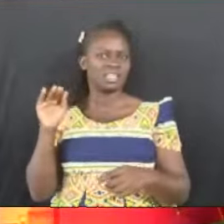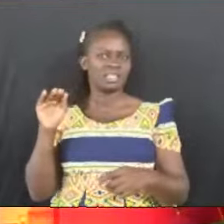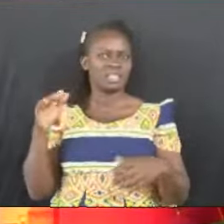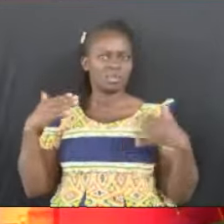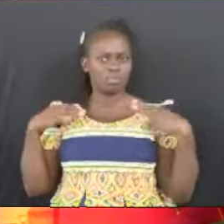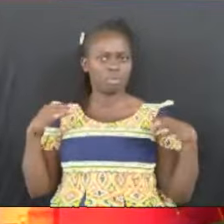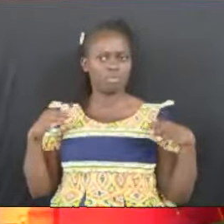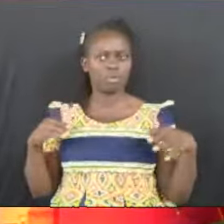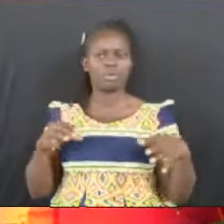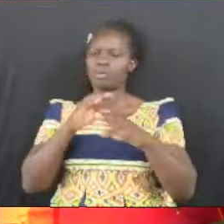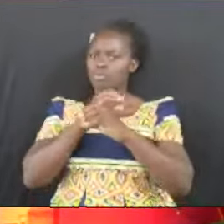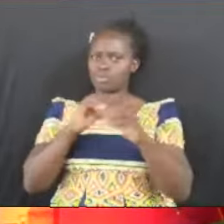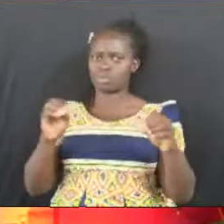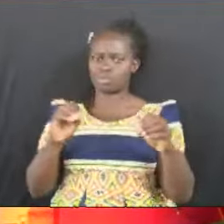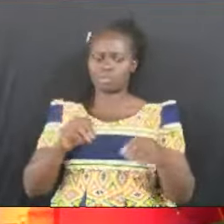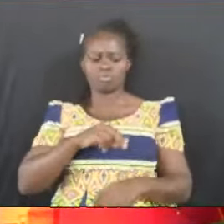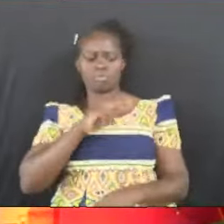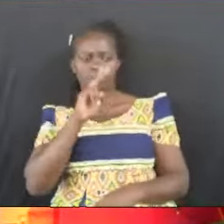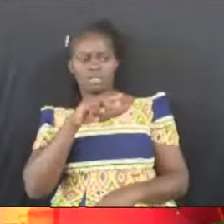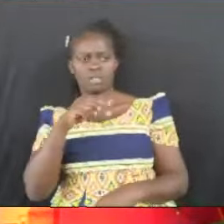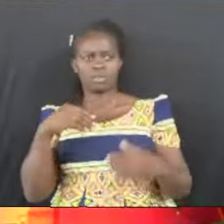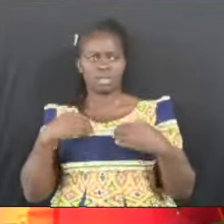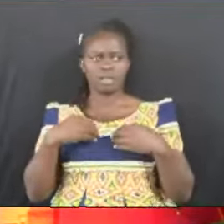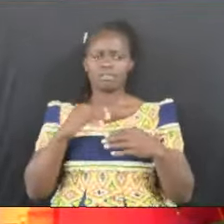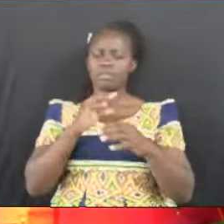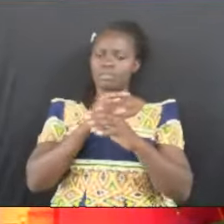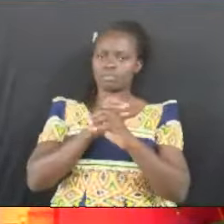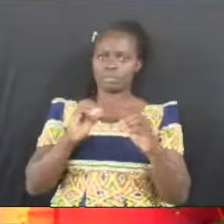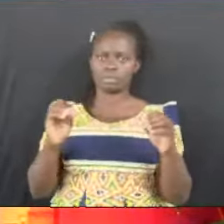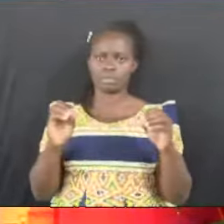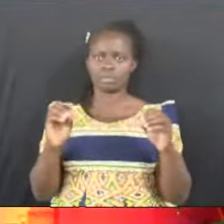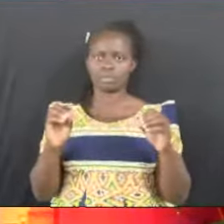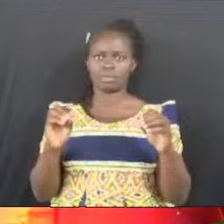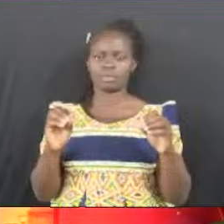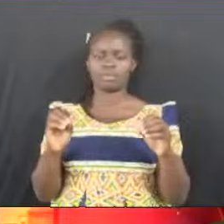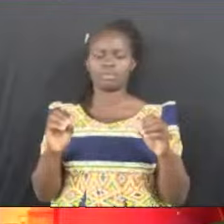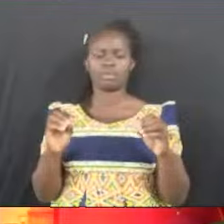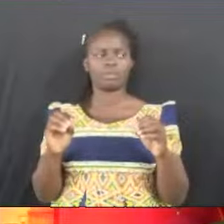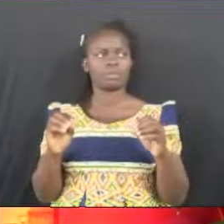And we don't insult people. We are not, zealous